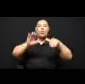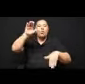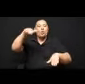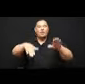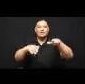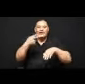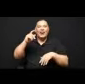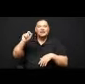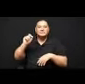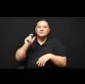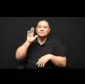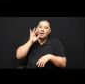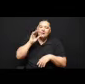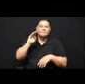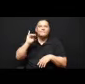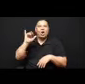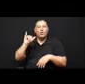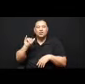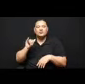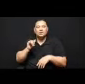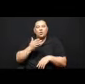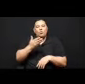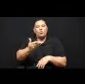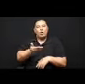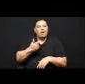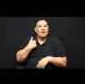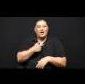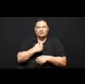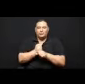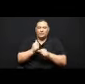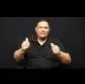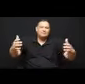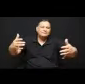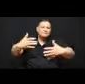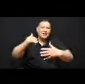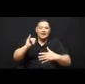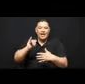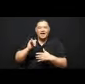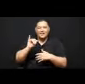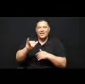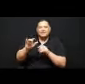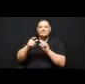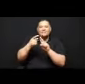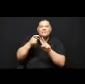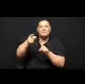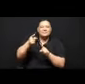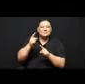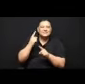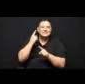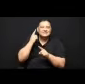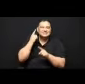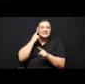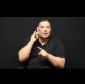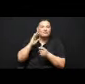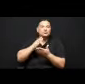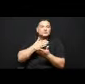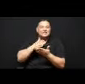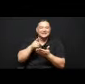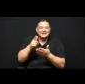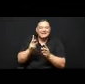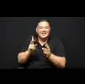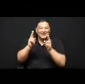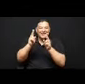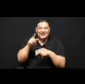like a scene from The Sound of Music. Now, I wonder if our parents' heaven would be my